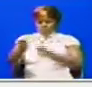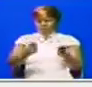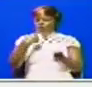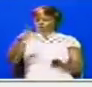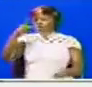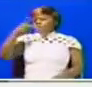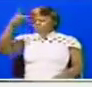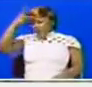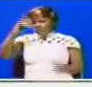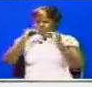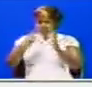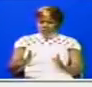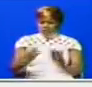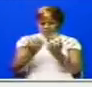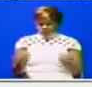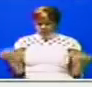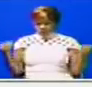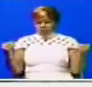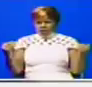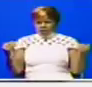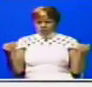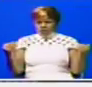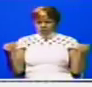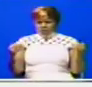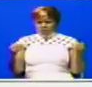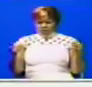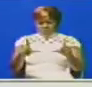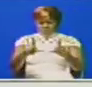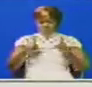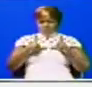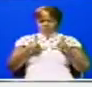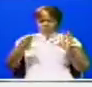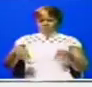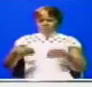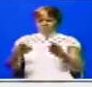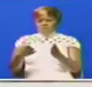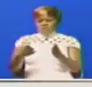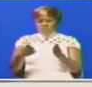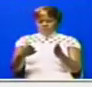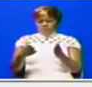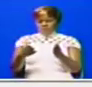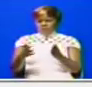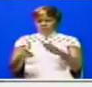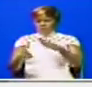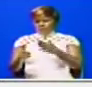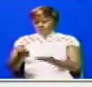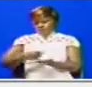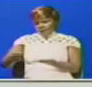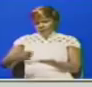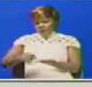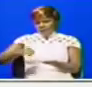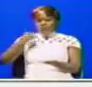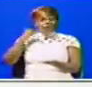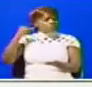notify parents, teachers and students of the decision and immediately hand over its current certificate to the Secretary of Nakuru